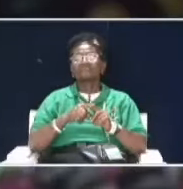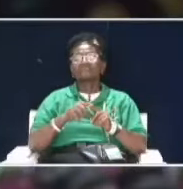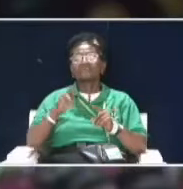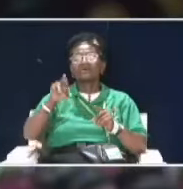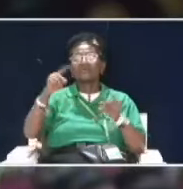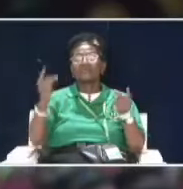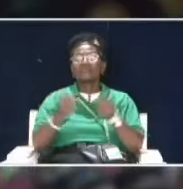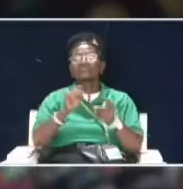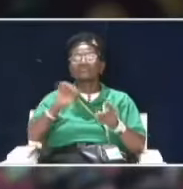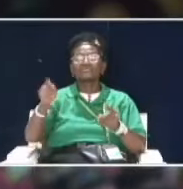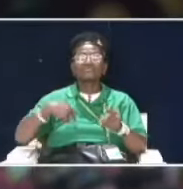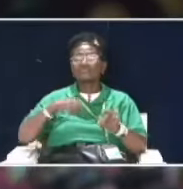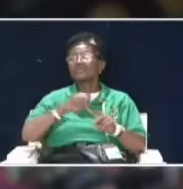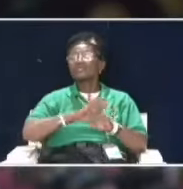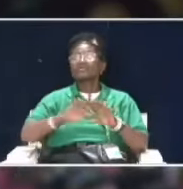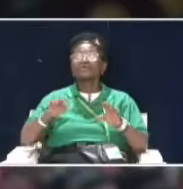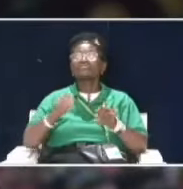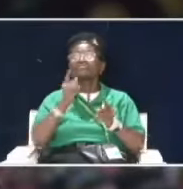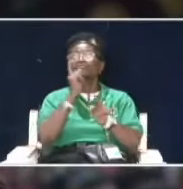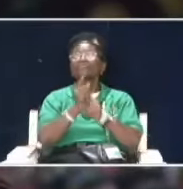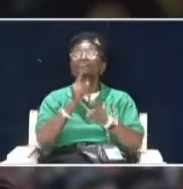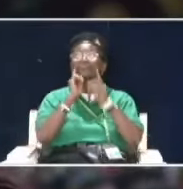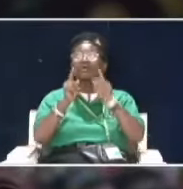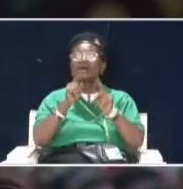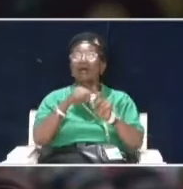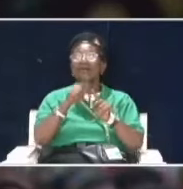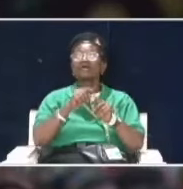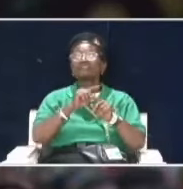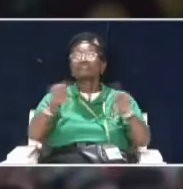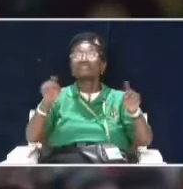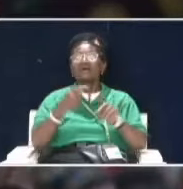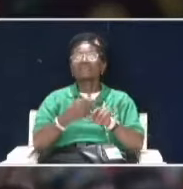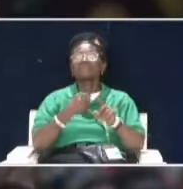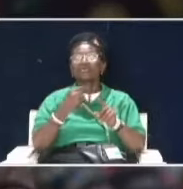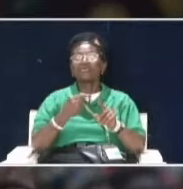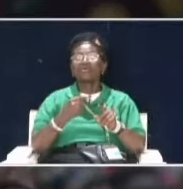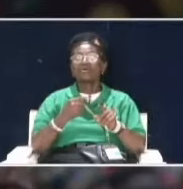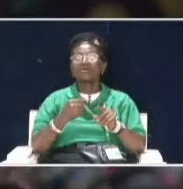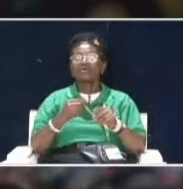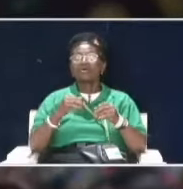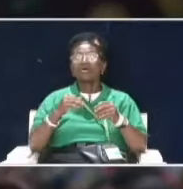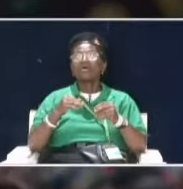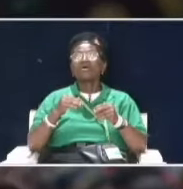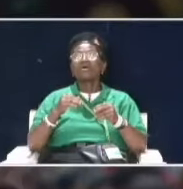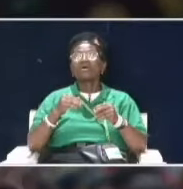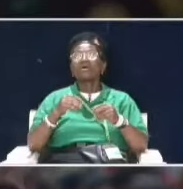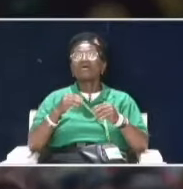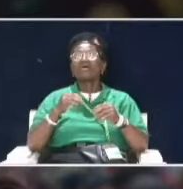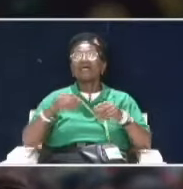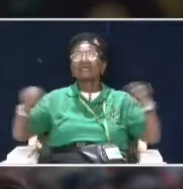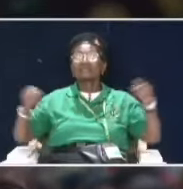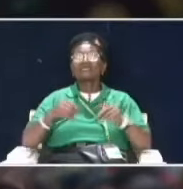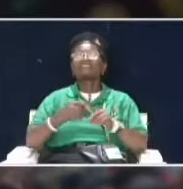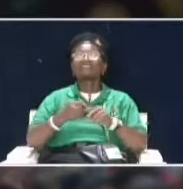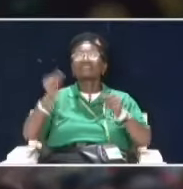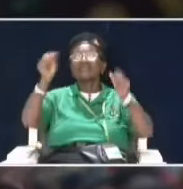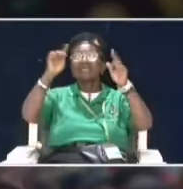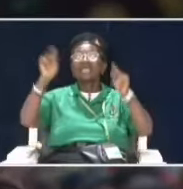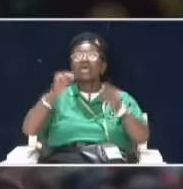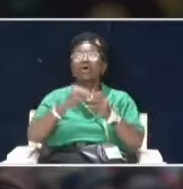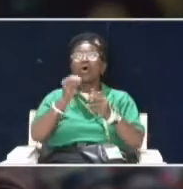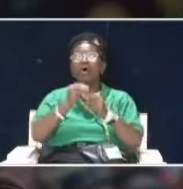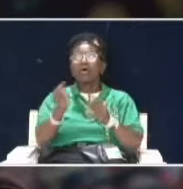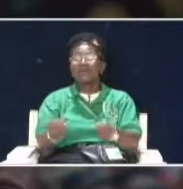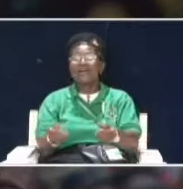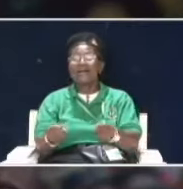repositioning, we're not just talking about deliverance from forces in the air, forces on land,